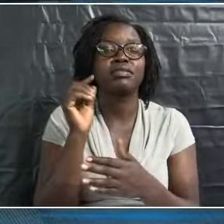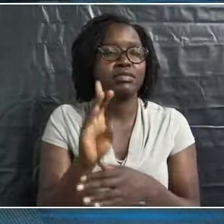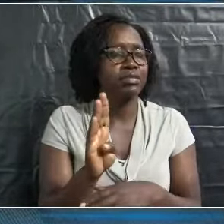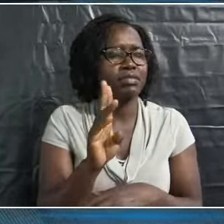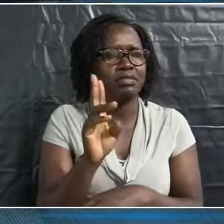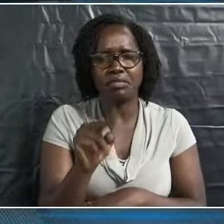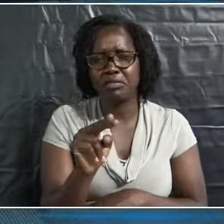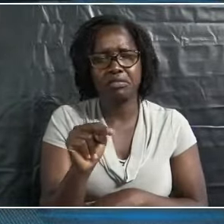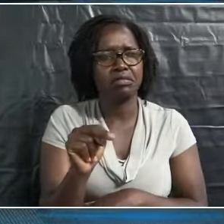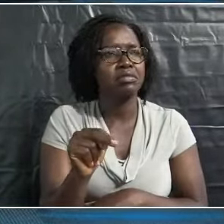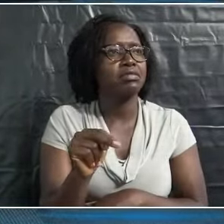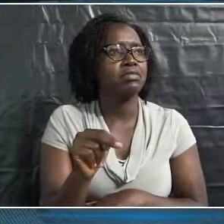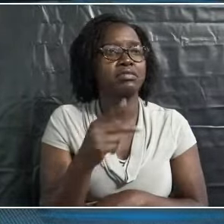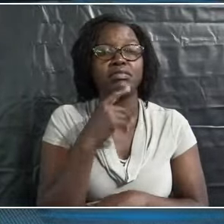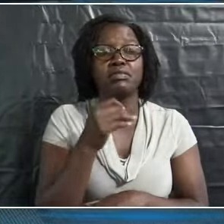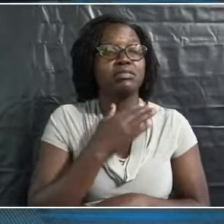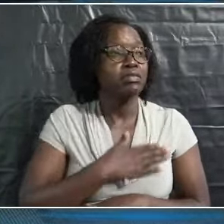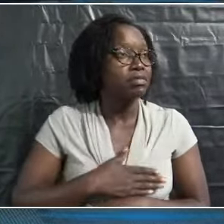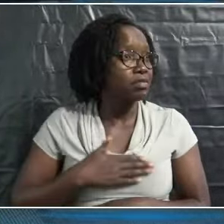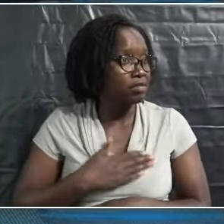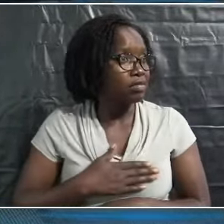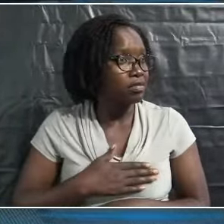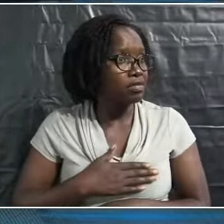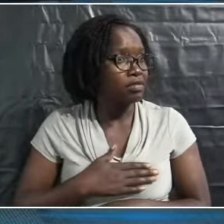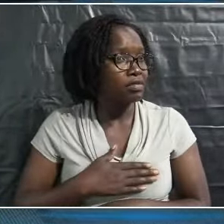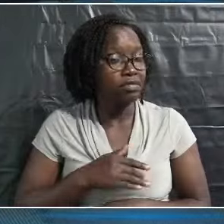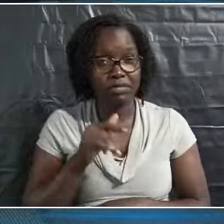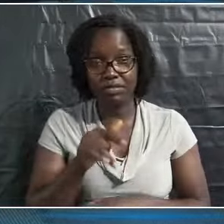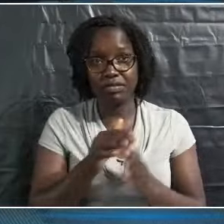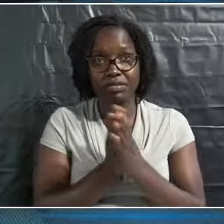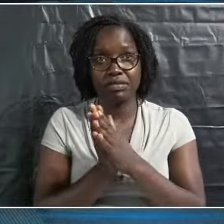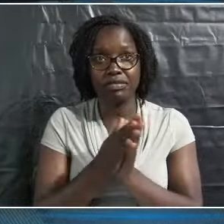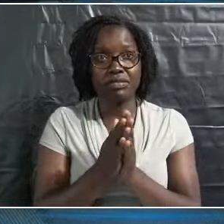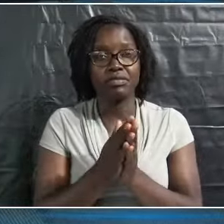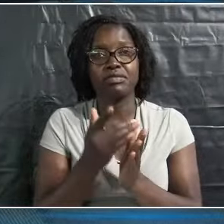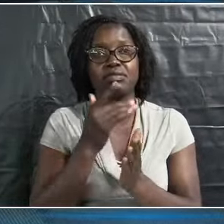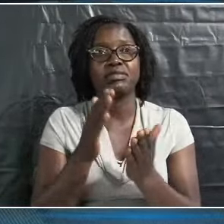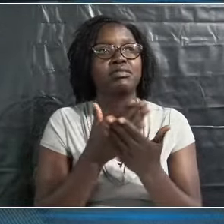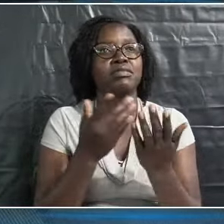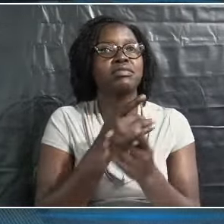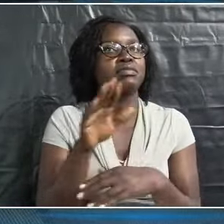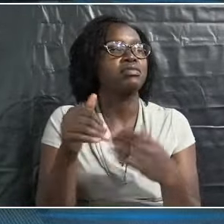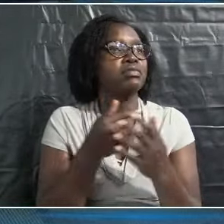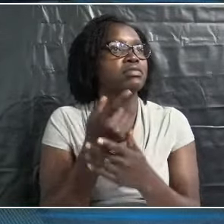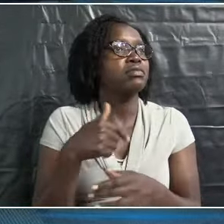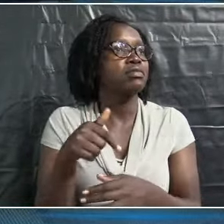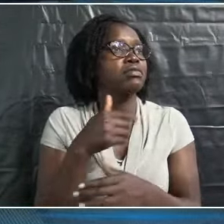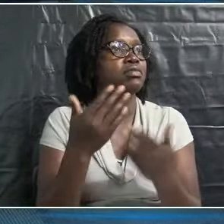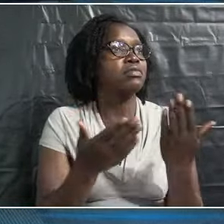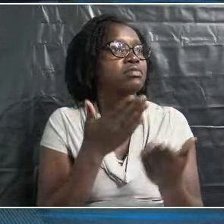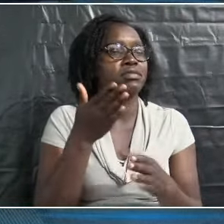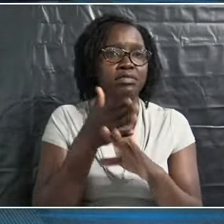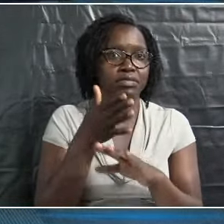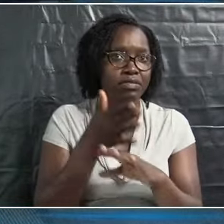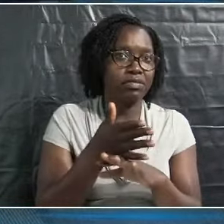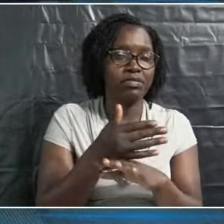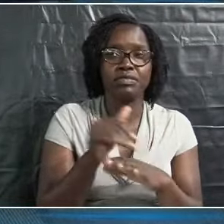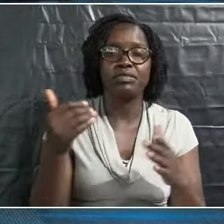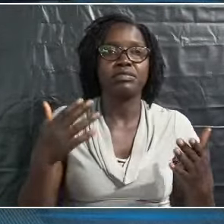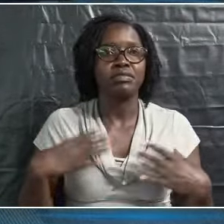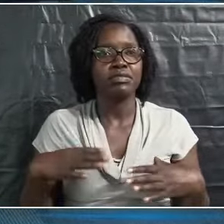knows. So please, in this particular passage, let me say something to all of us. We may deceive fellow